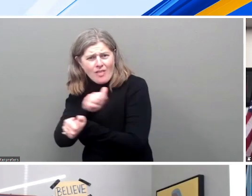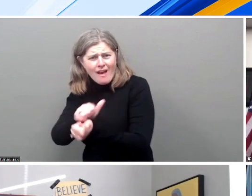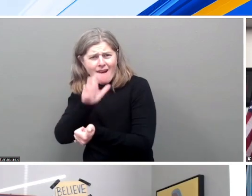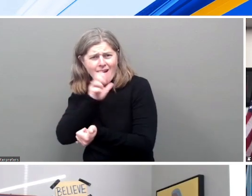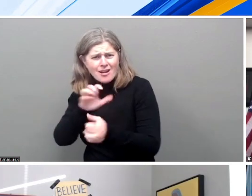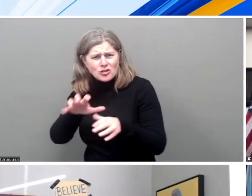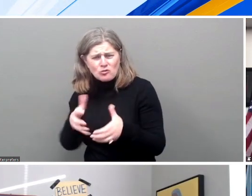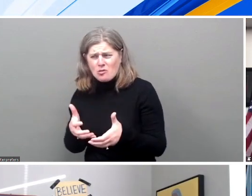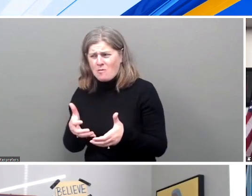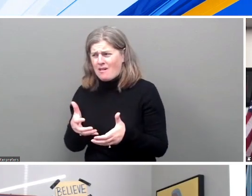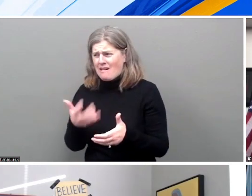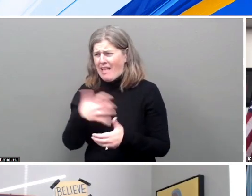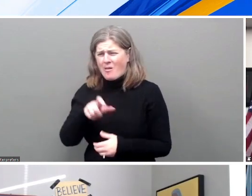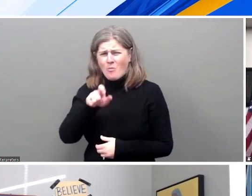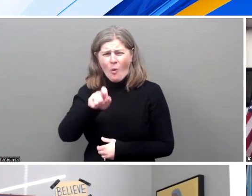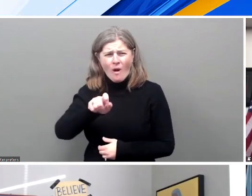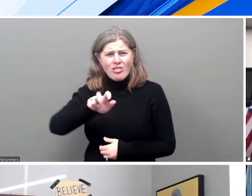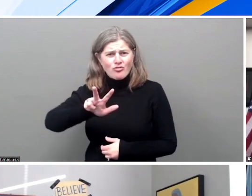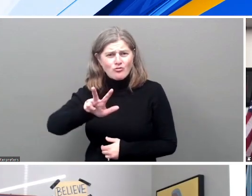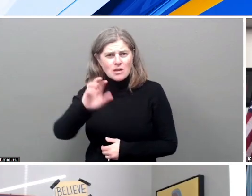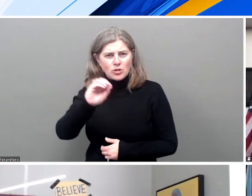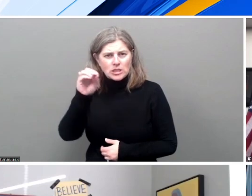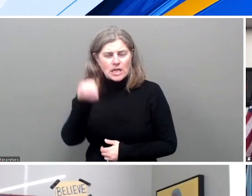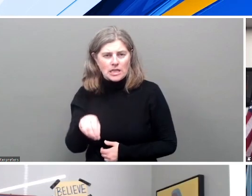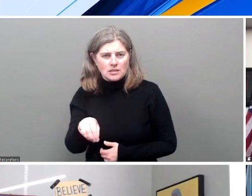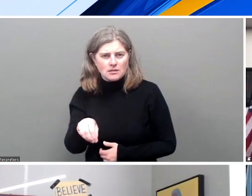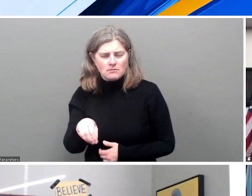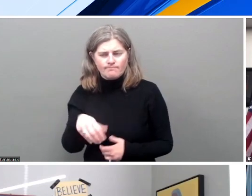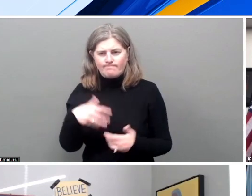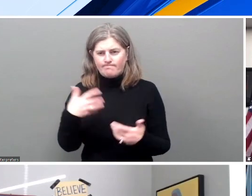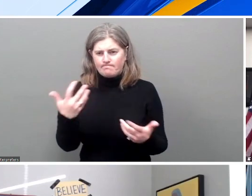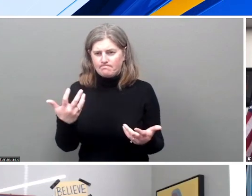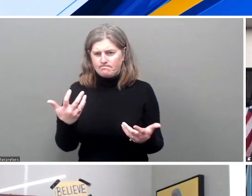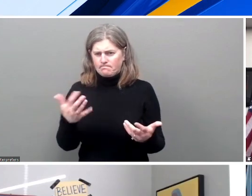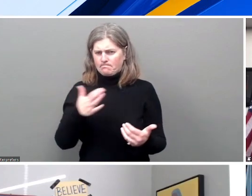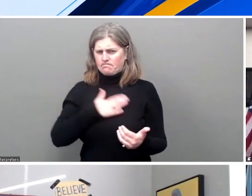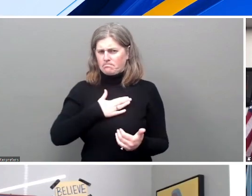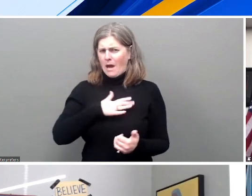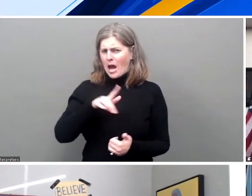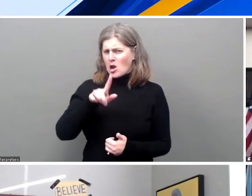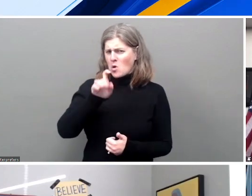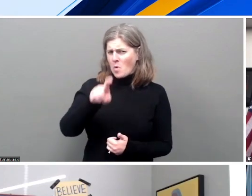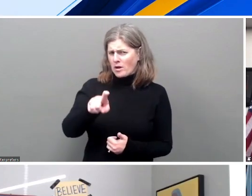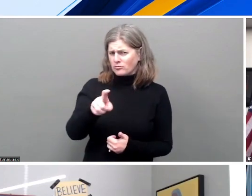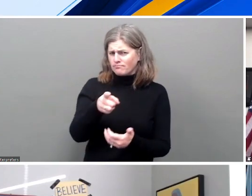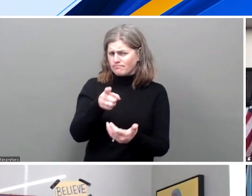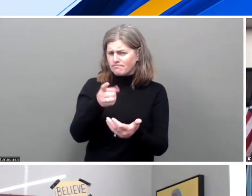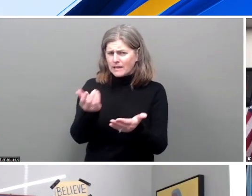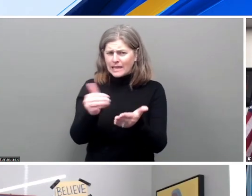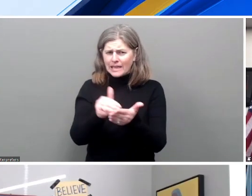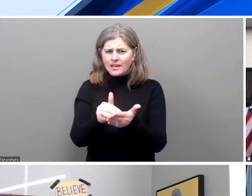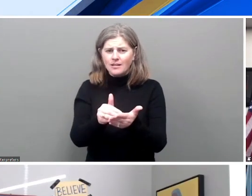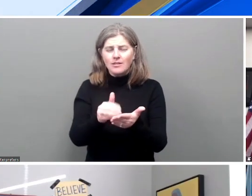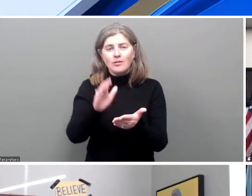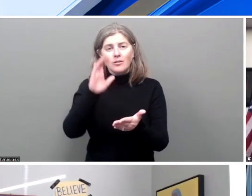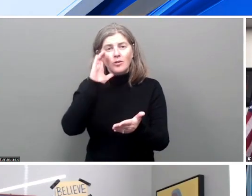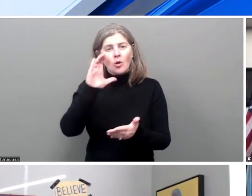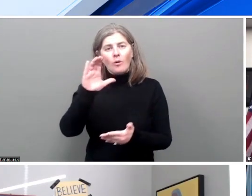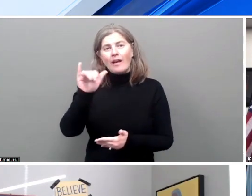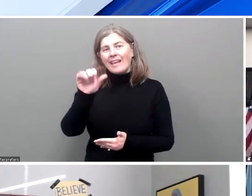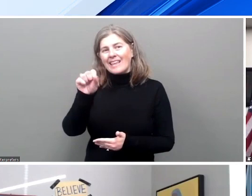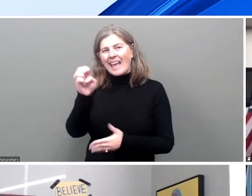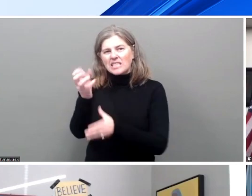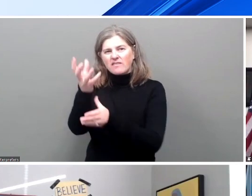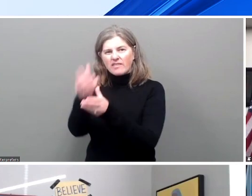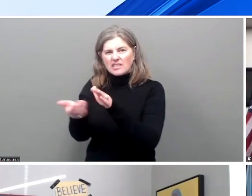that's like a 0.3%. So my question again, and the case fatality rate is